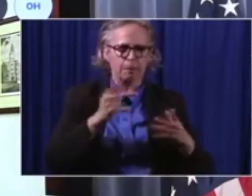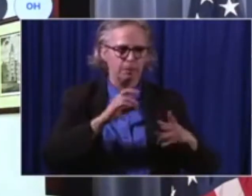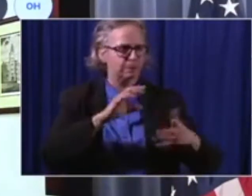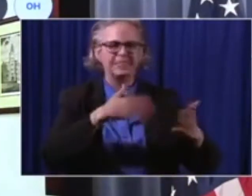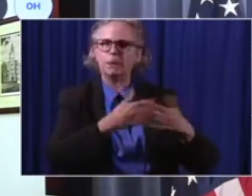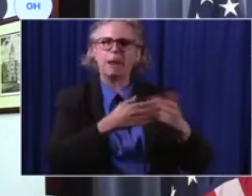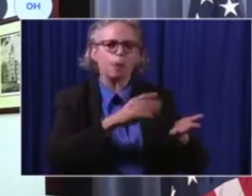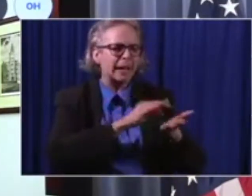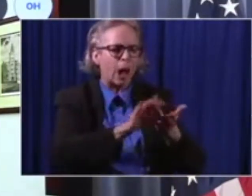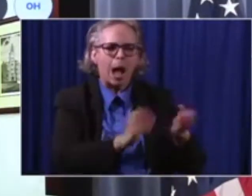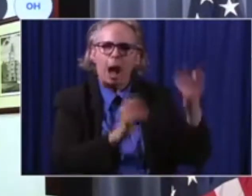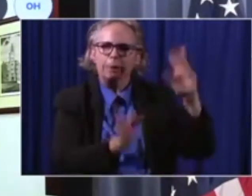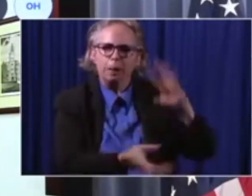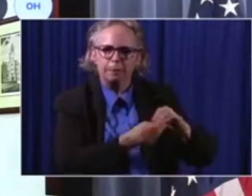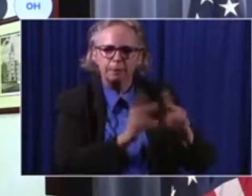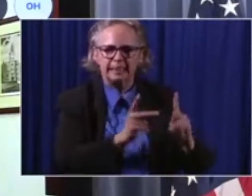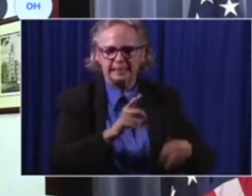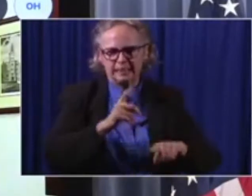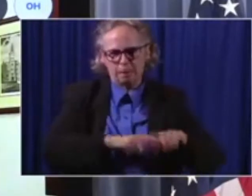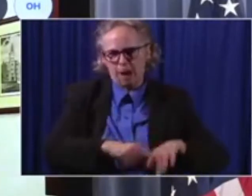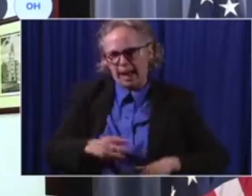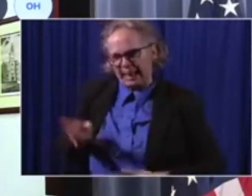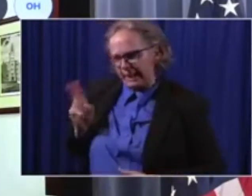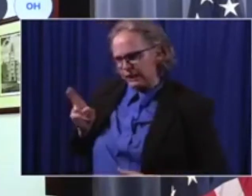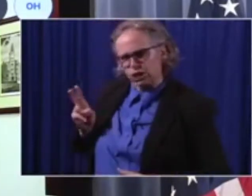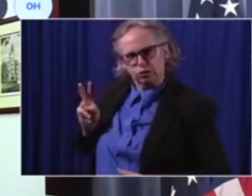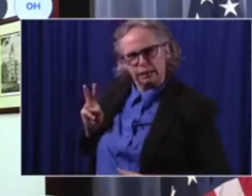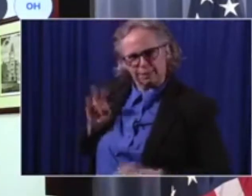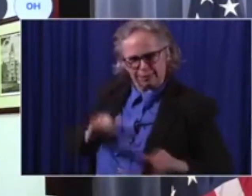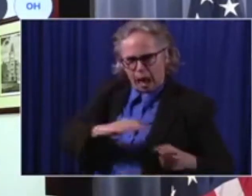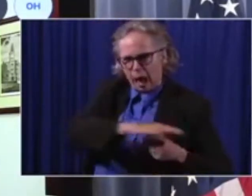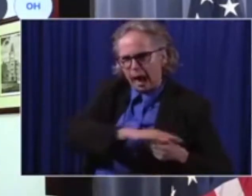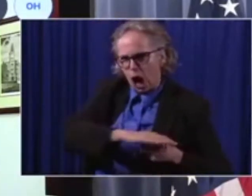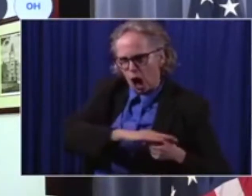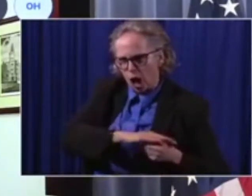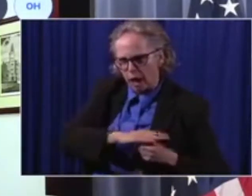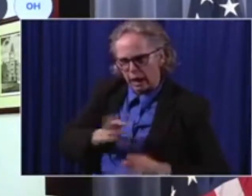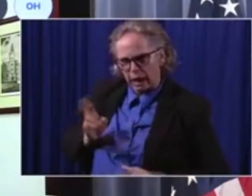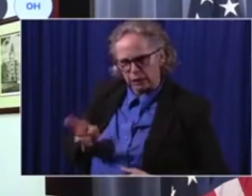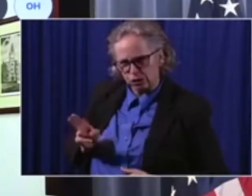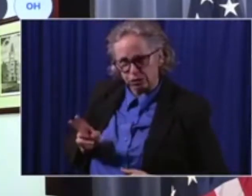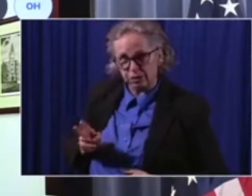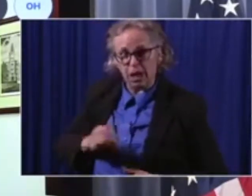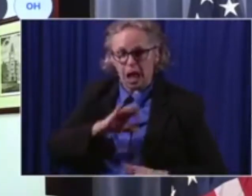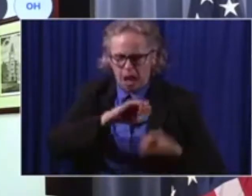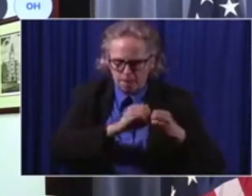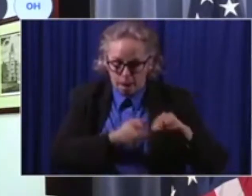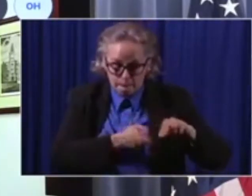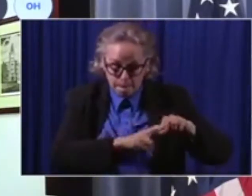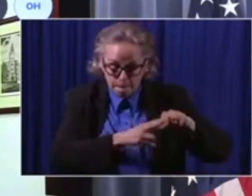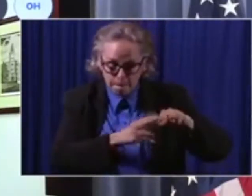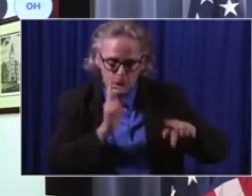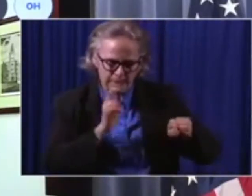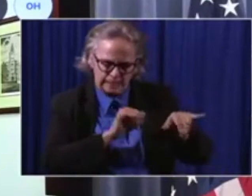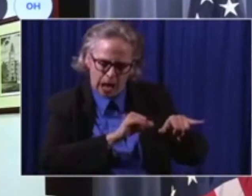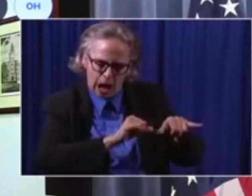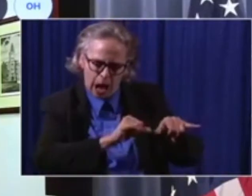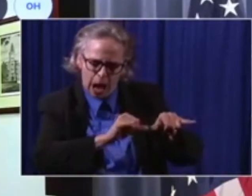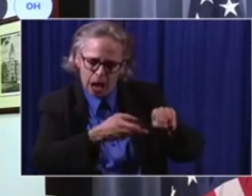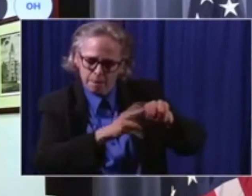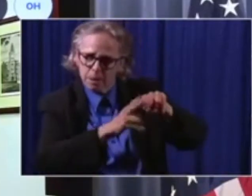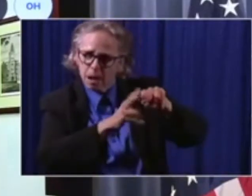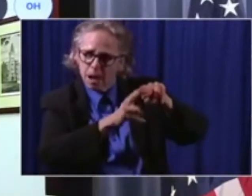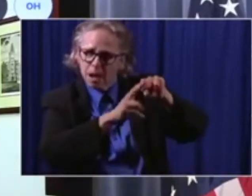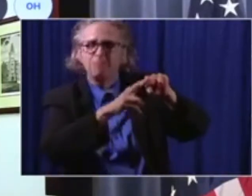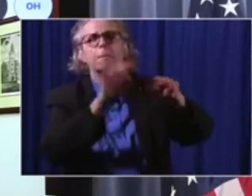previous history. So if they're increasing in terms of the absolute number of cases compared to their baseline, that would flag. And the last